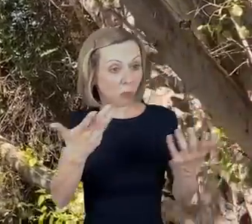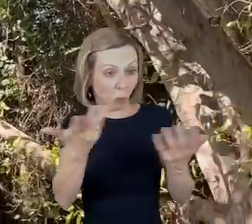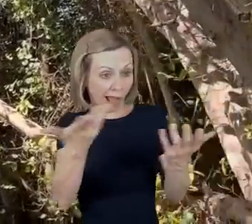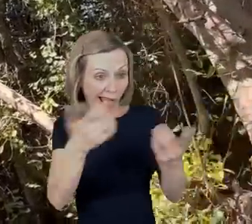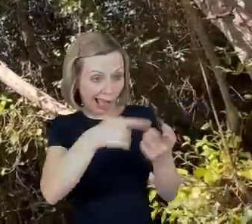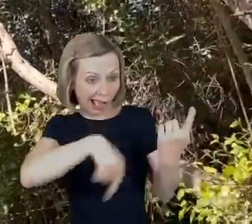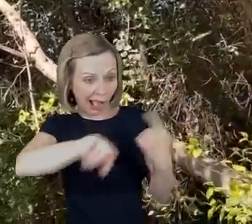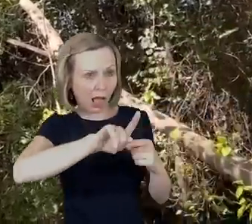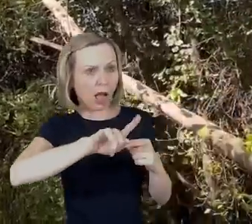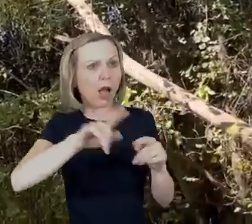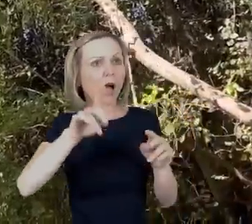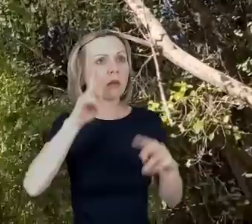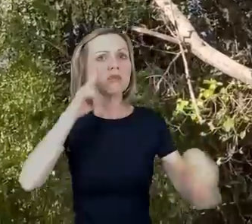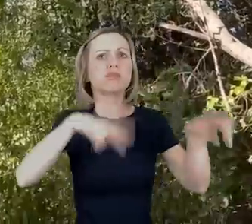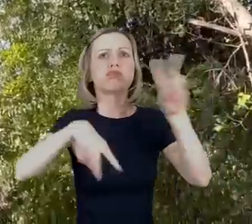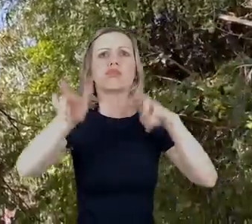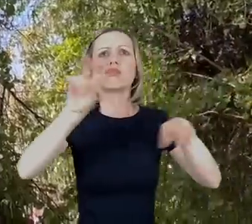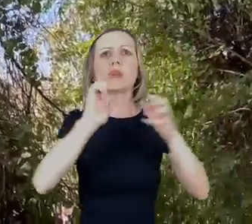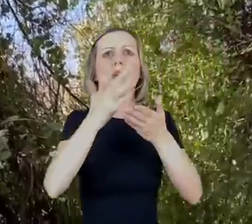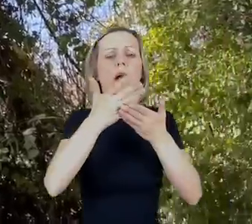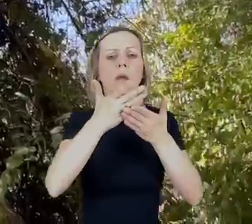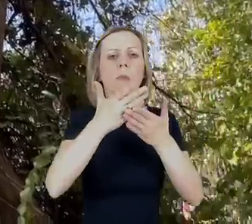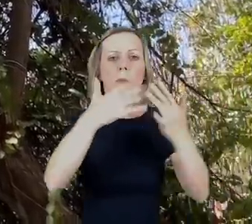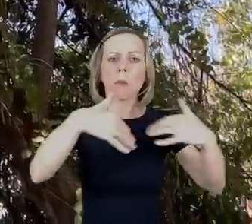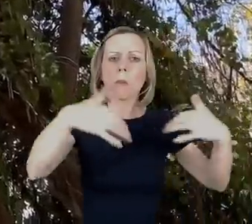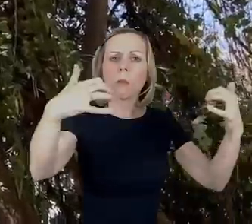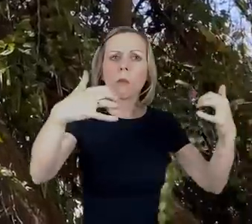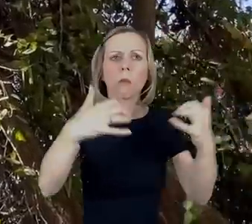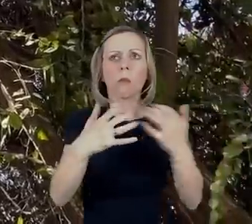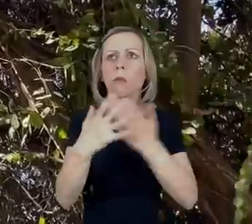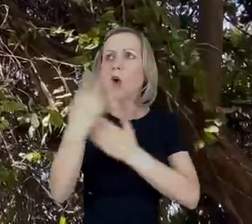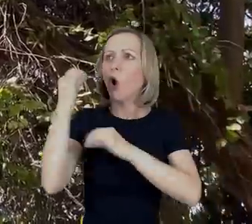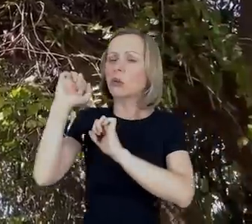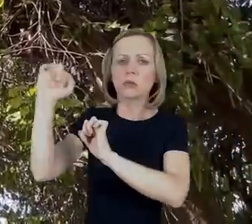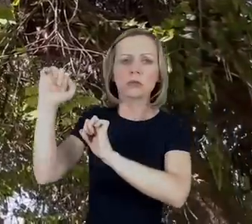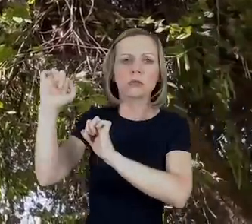Recognize God's amphitheatre where you are this morning.